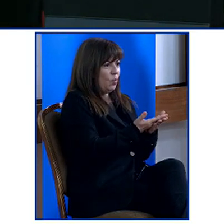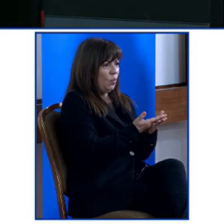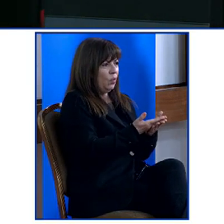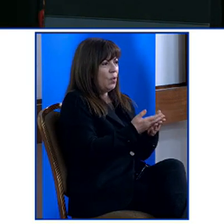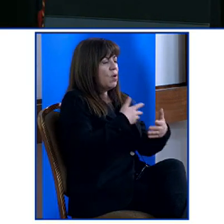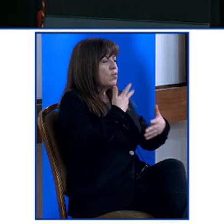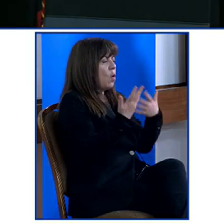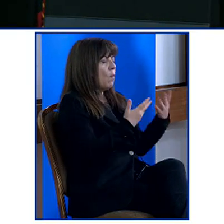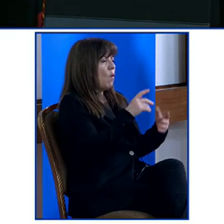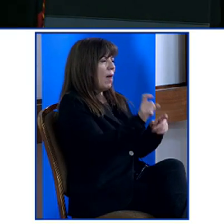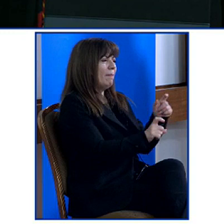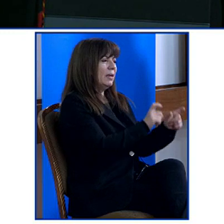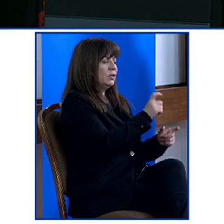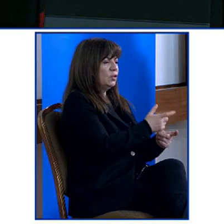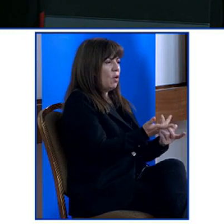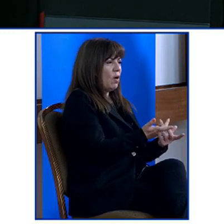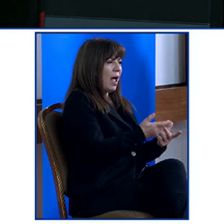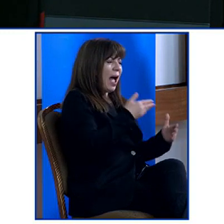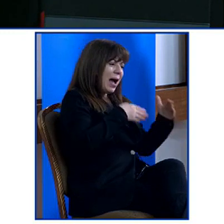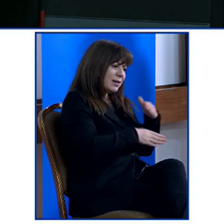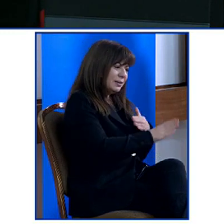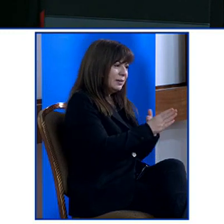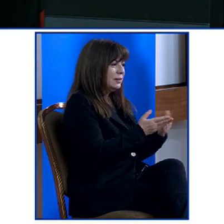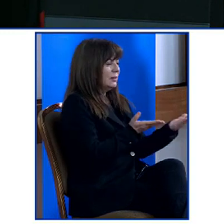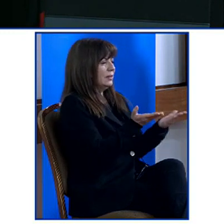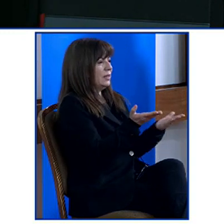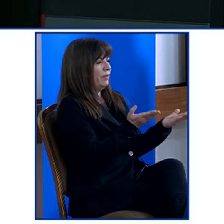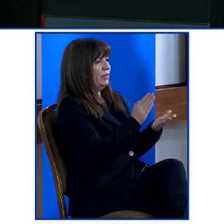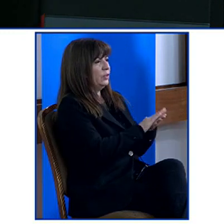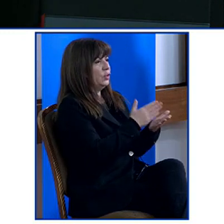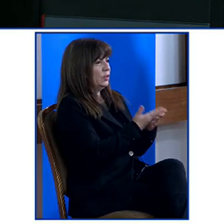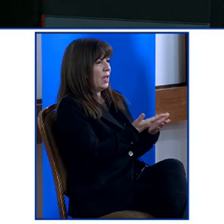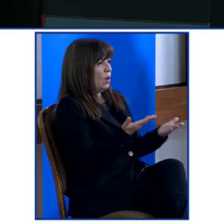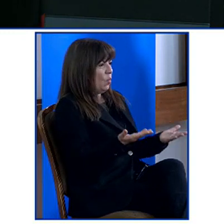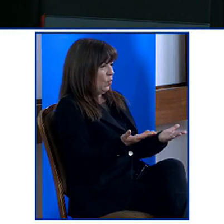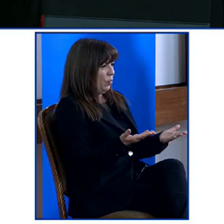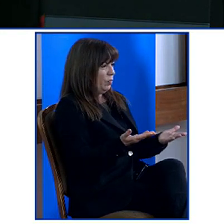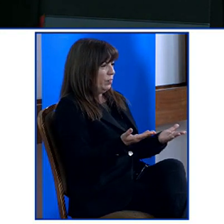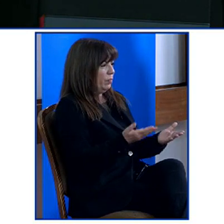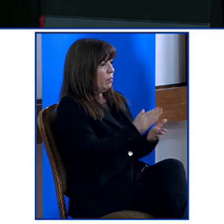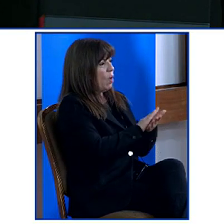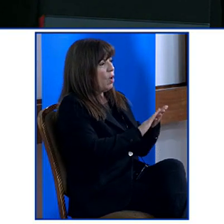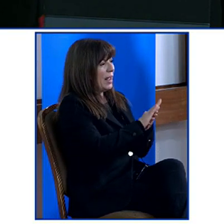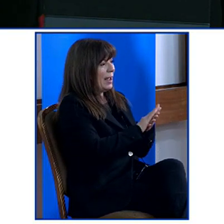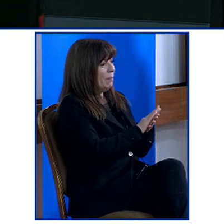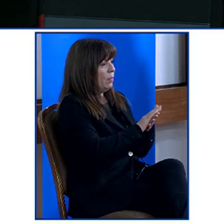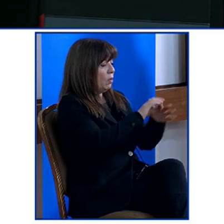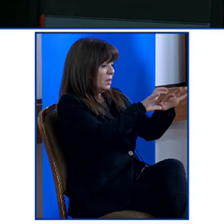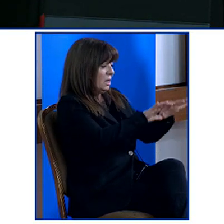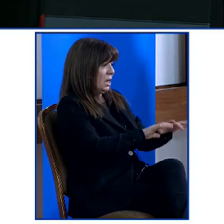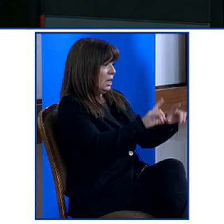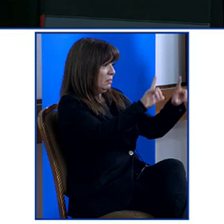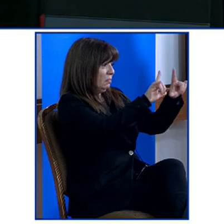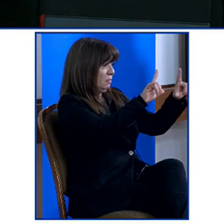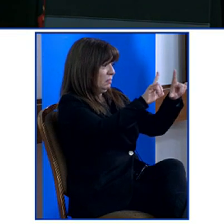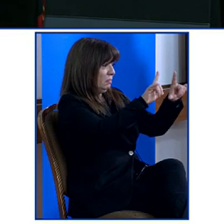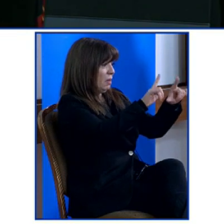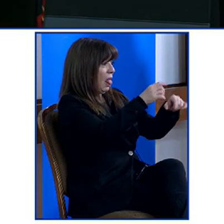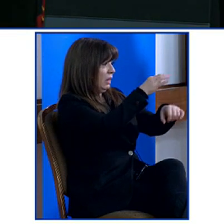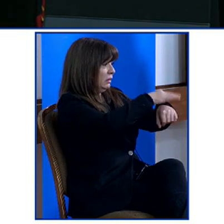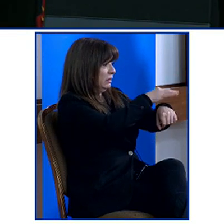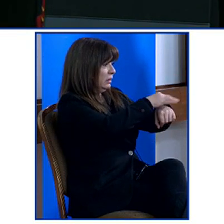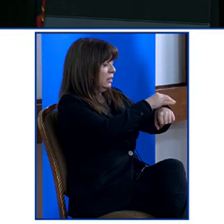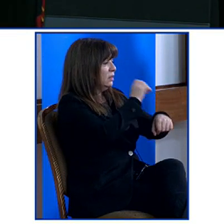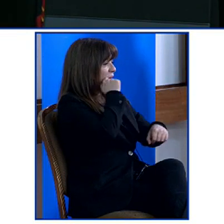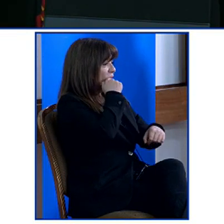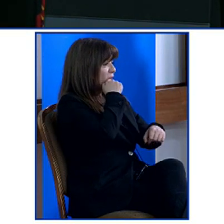and remote monitoring can result in less patient and clinician travel and more efficient use of